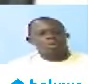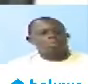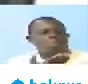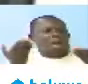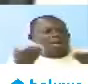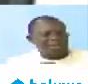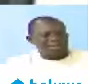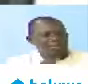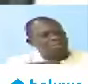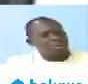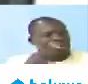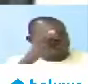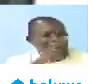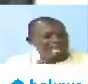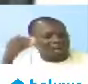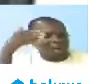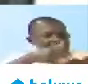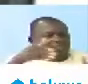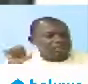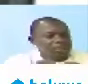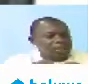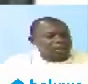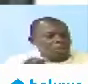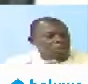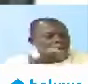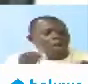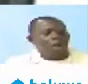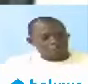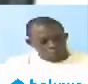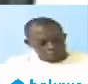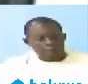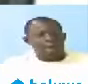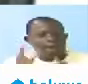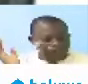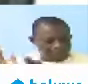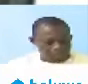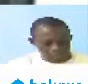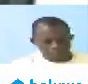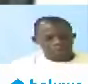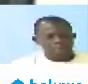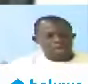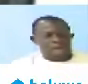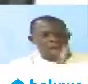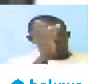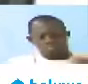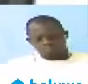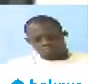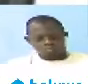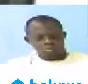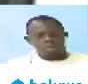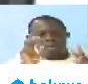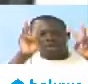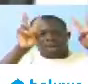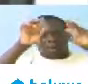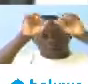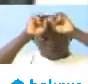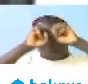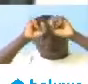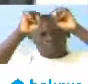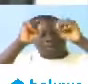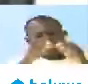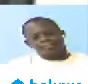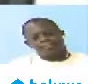Oh, mission for coming to Senegal. Wala mo ngi pour Kaya Jamme bonni. Was to come and topple Yaya Jamme's government.